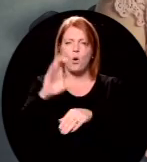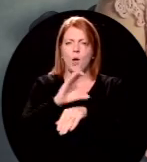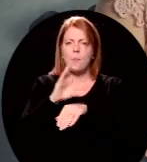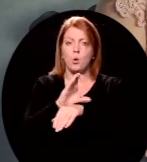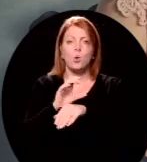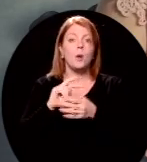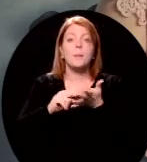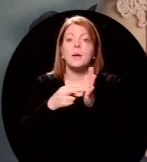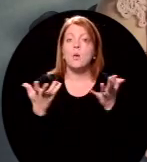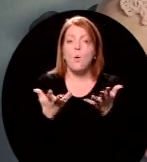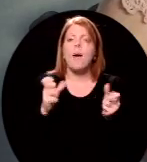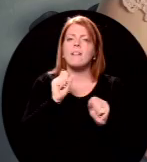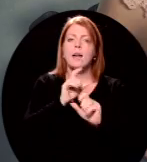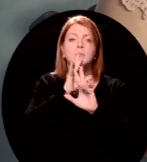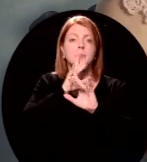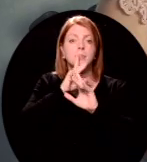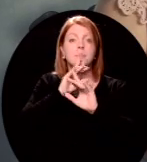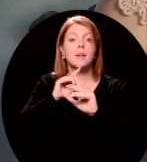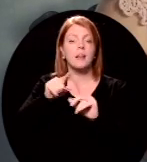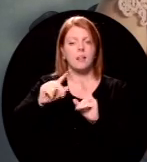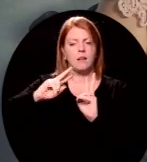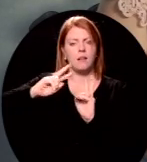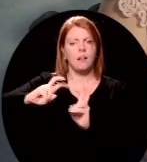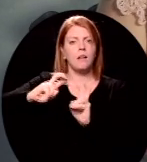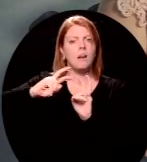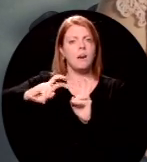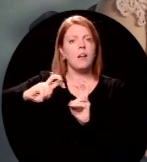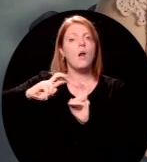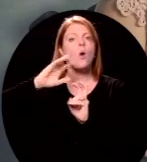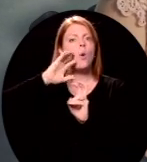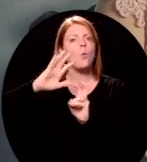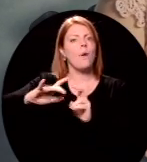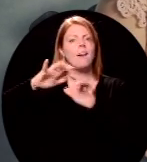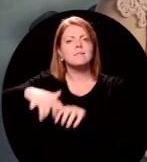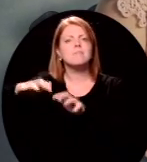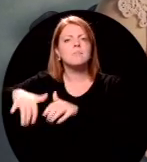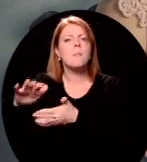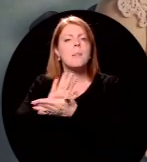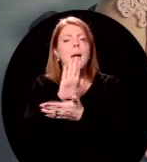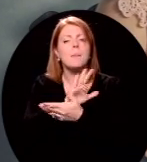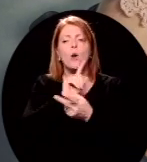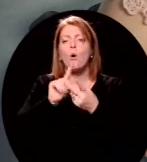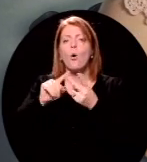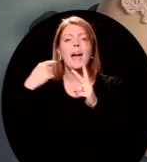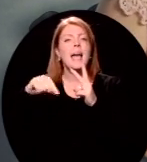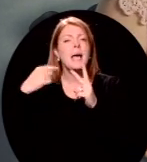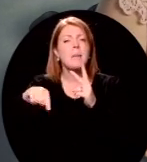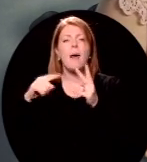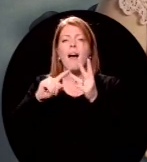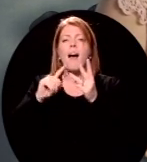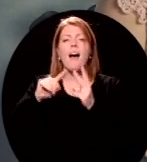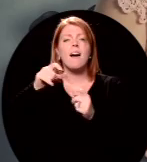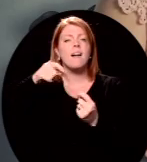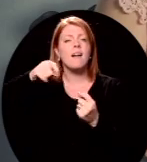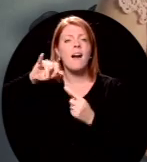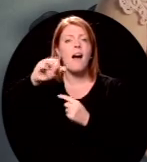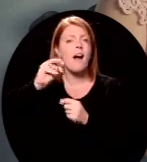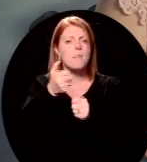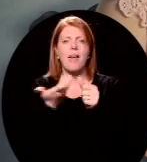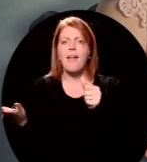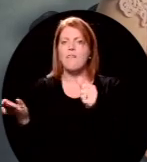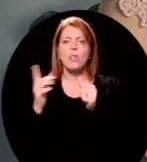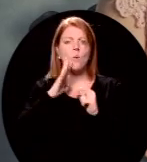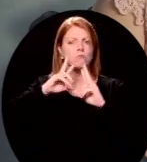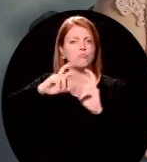And you're able to speak into the microphone, and it'll type out your papers for you, your emails, your instant